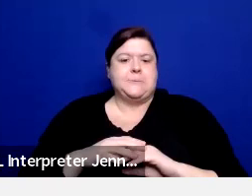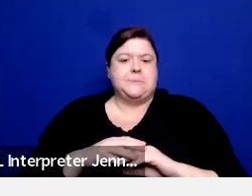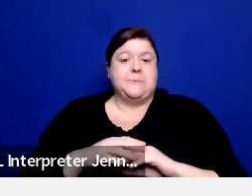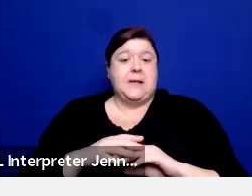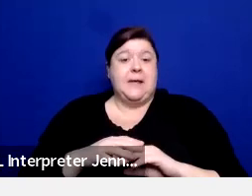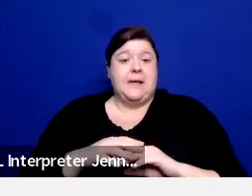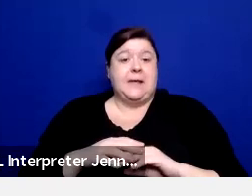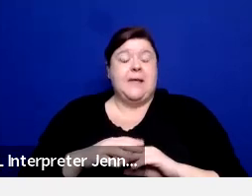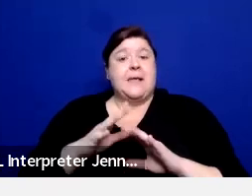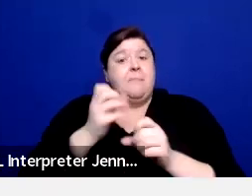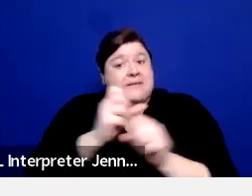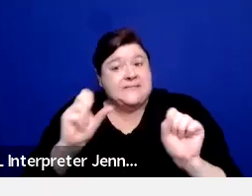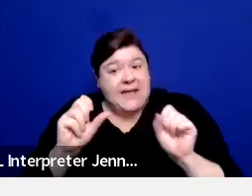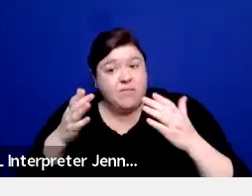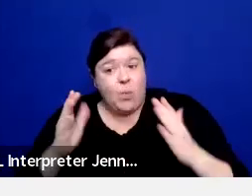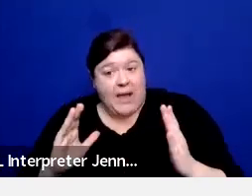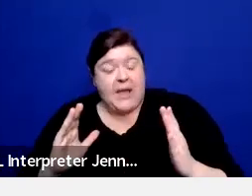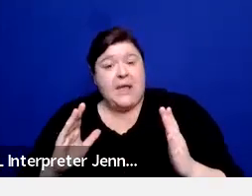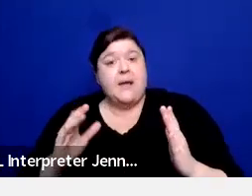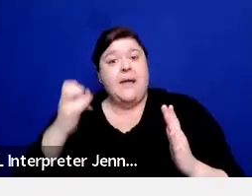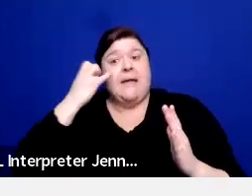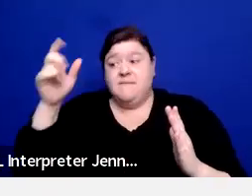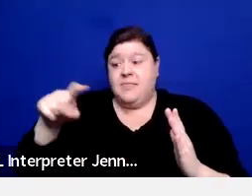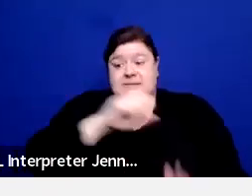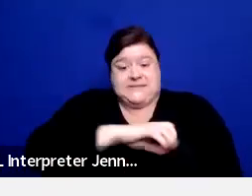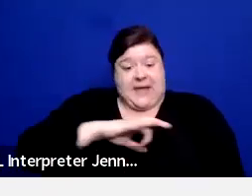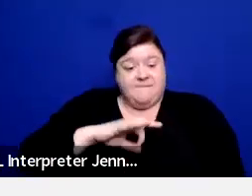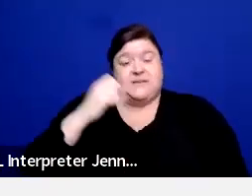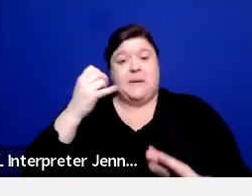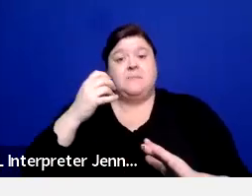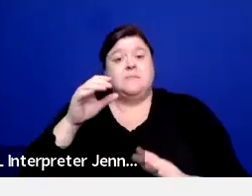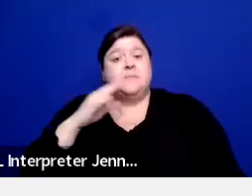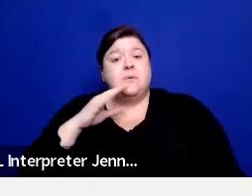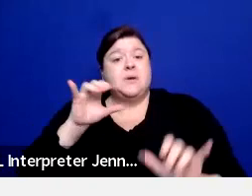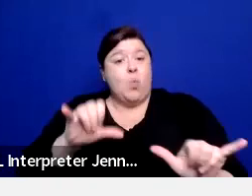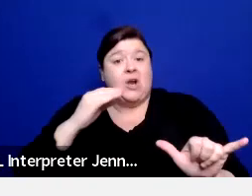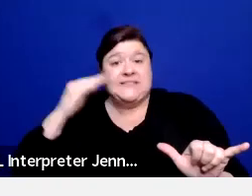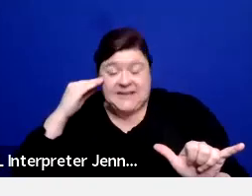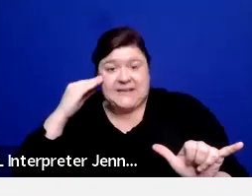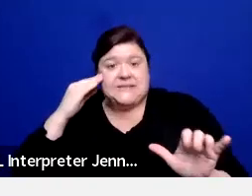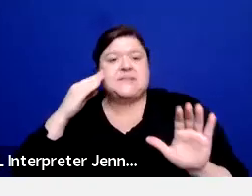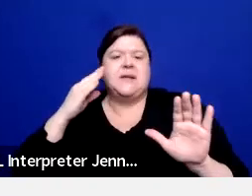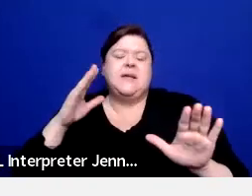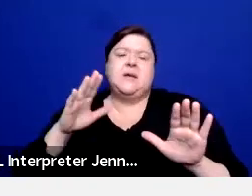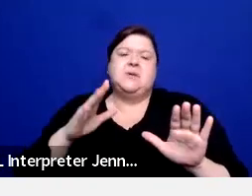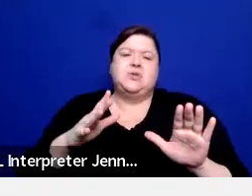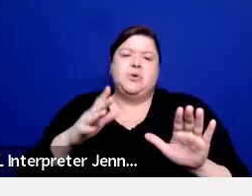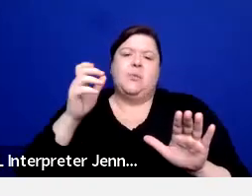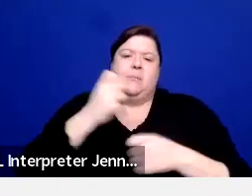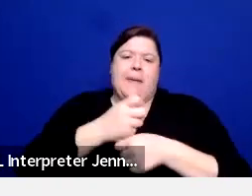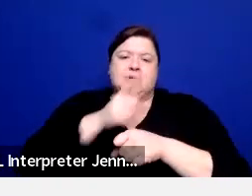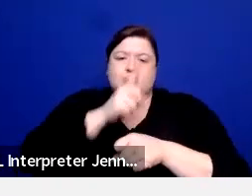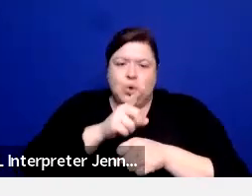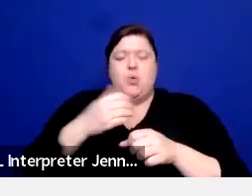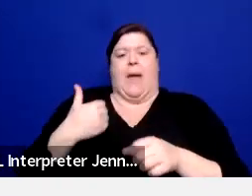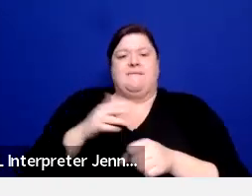and relatively safe way to continue to keep your programs open. And please let me know if that answered your question or if you have